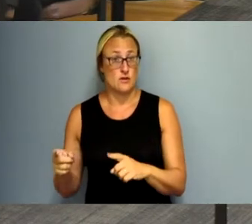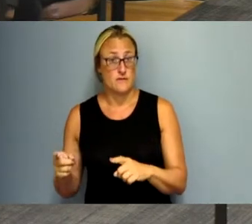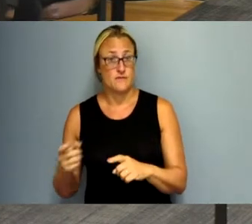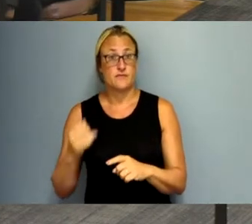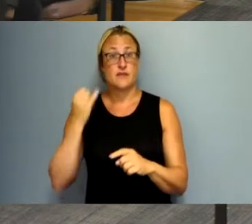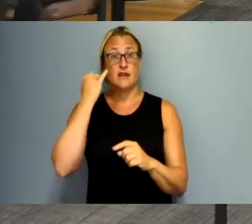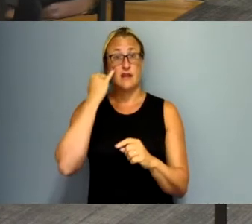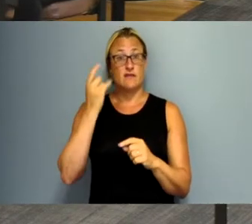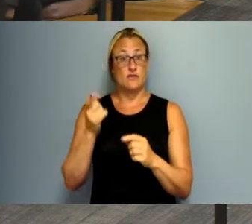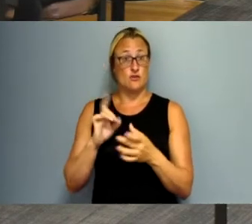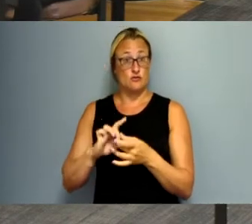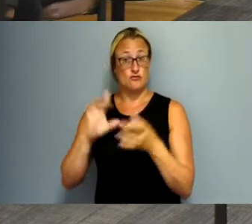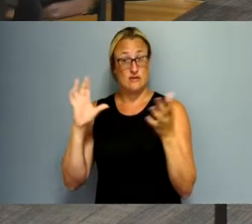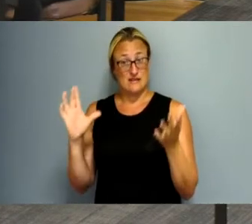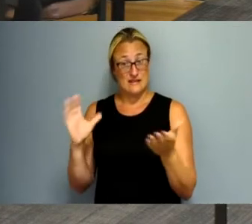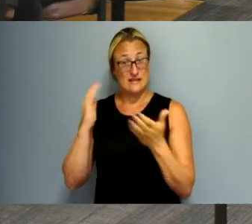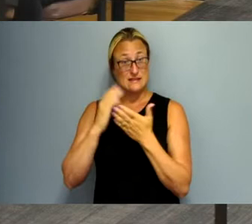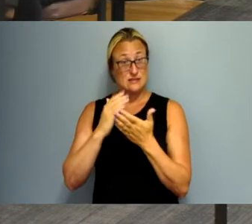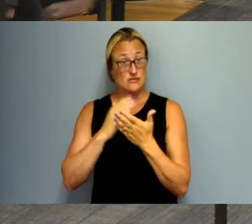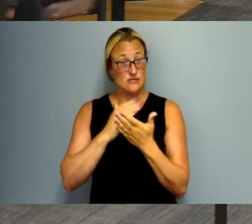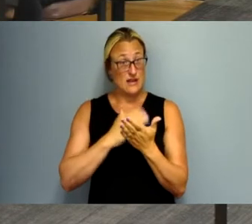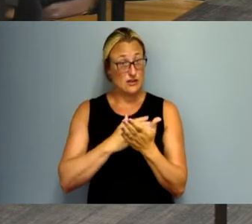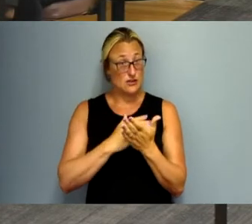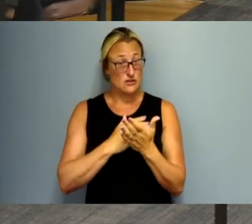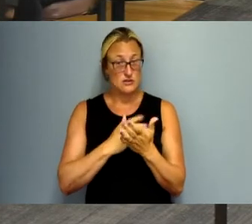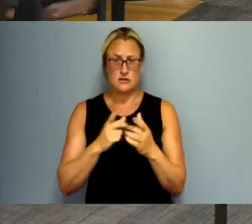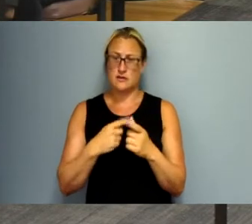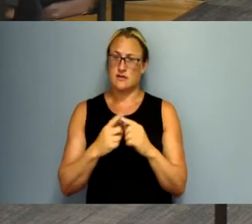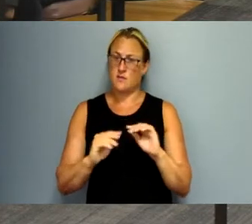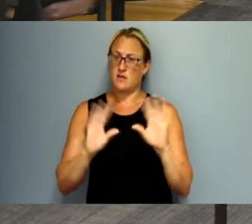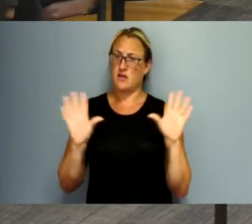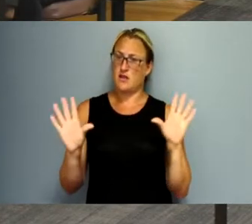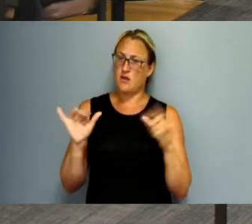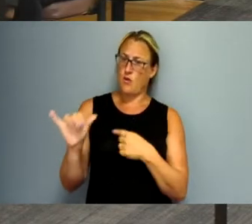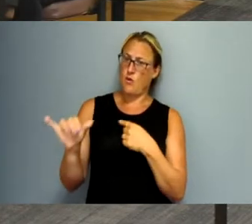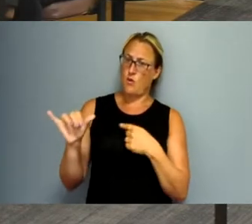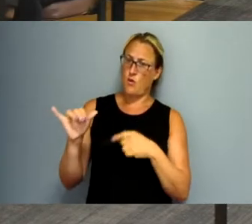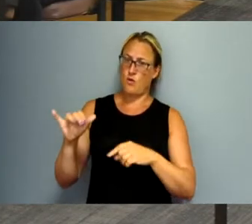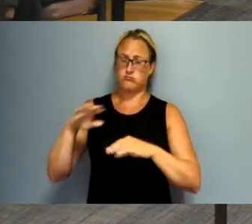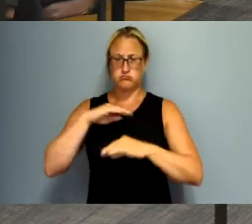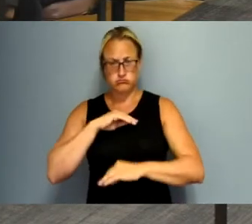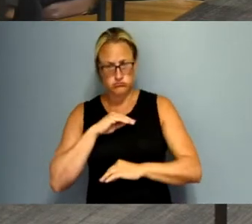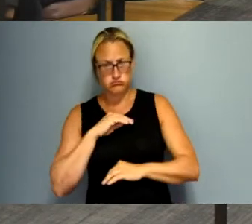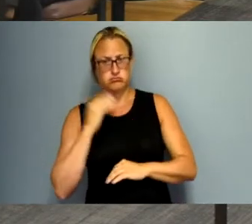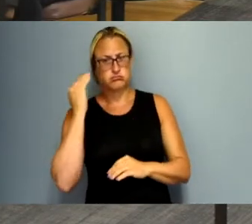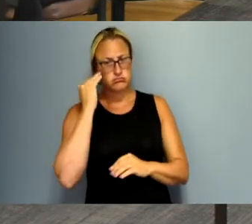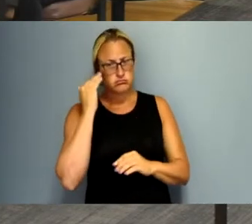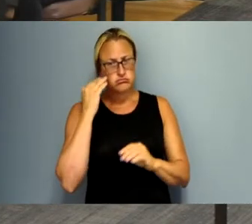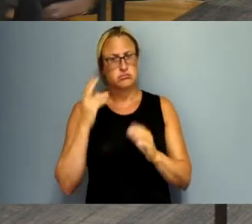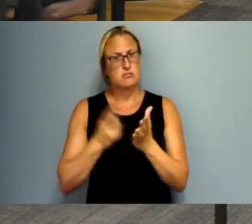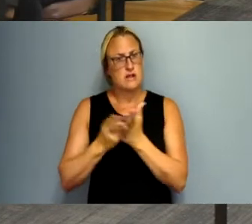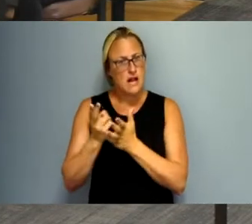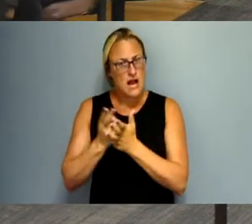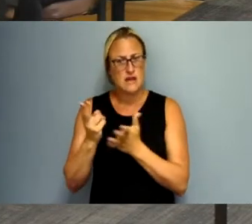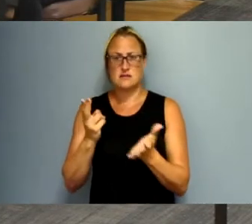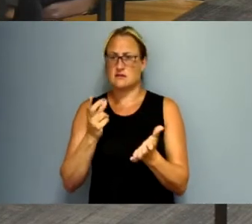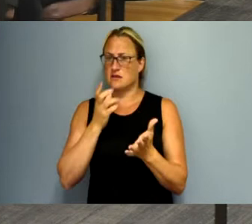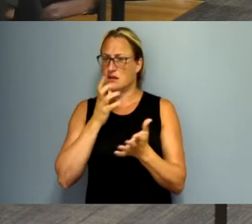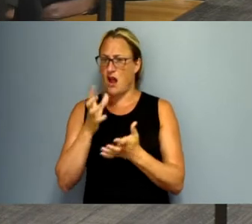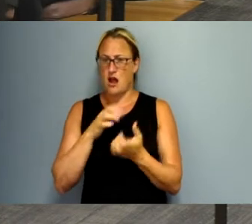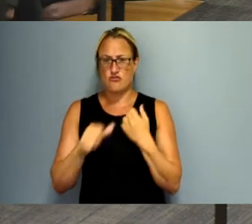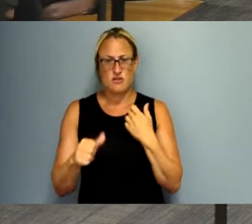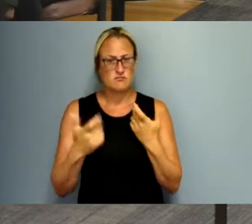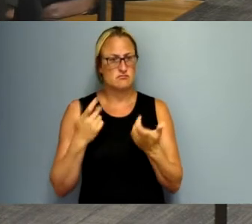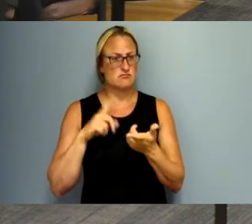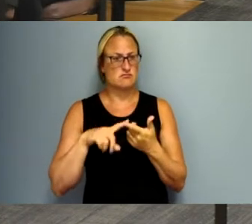this records, is that going to clear up and make people happy that you've been honest and non-corrupt and very good? Or is it